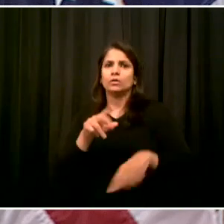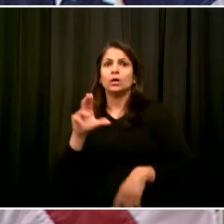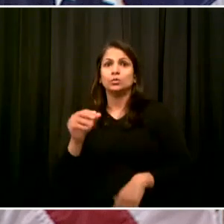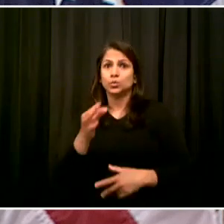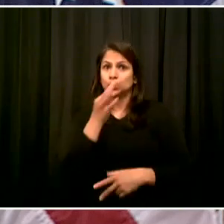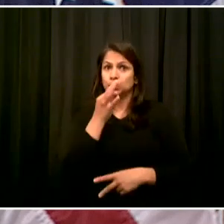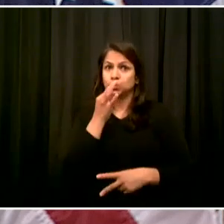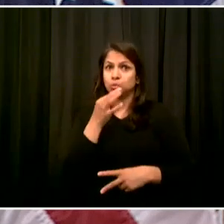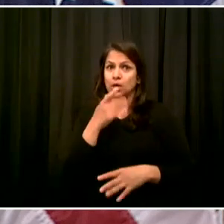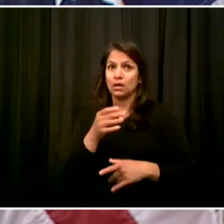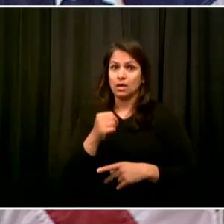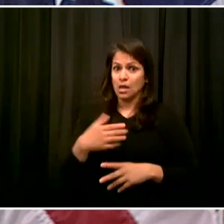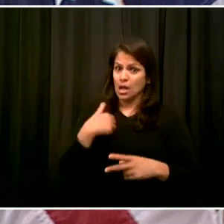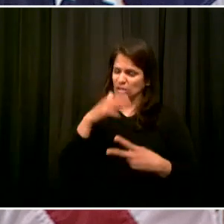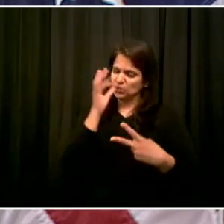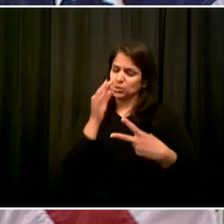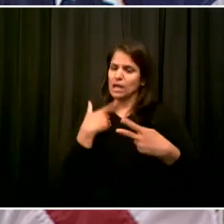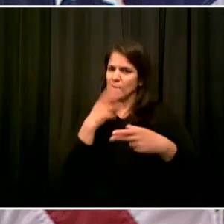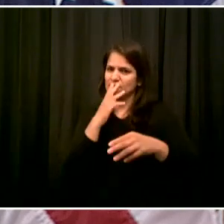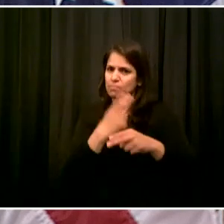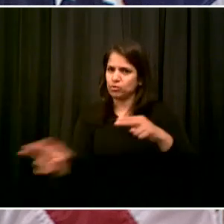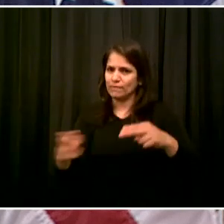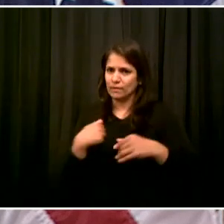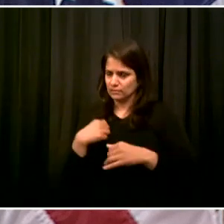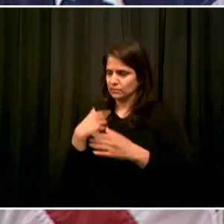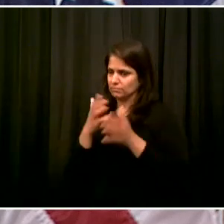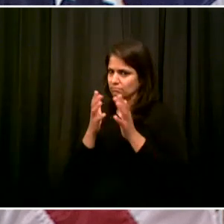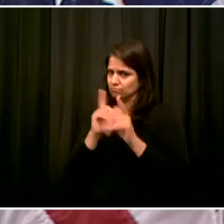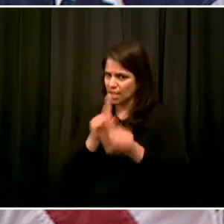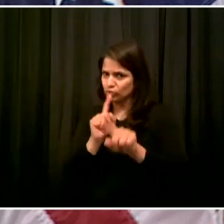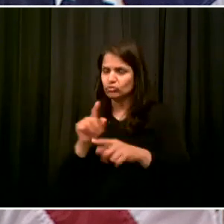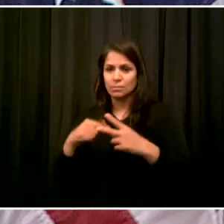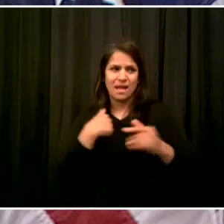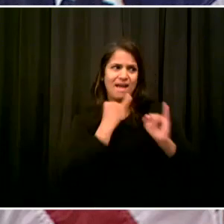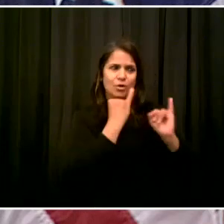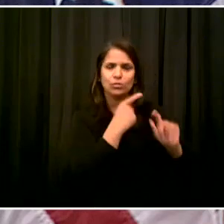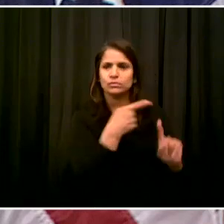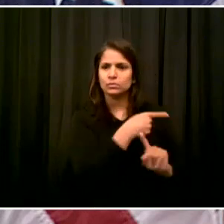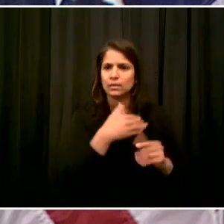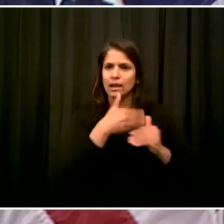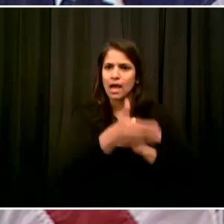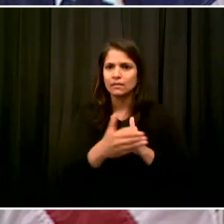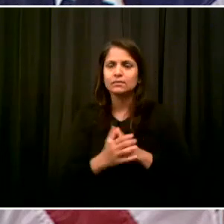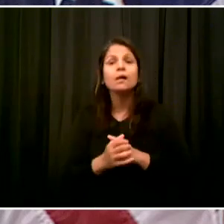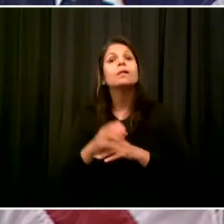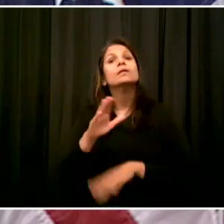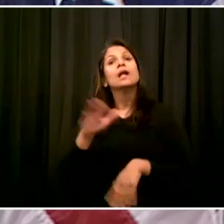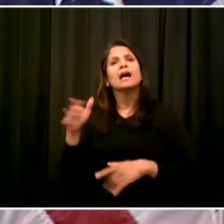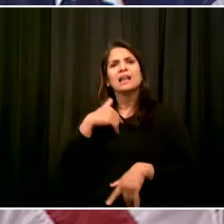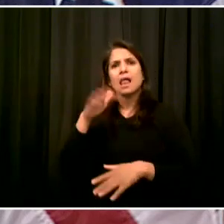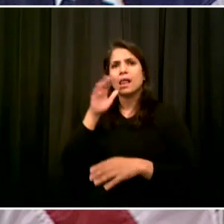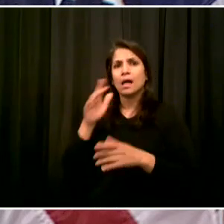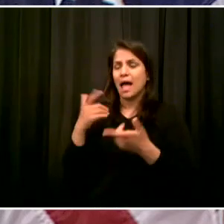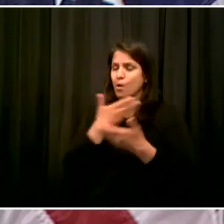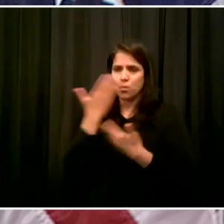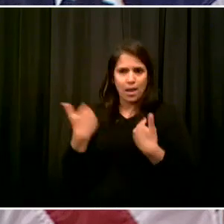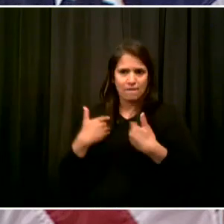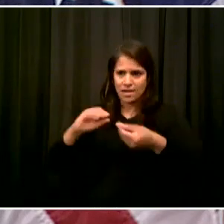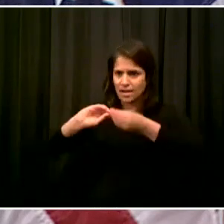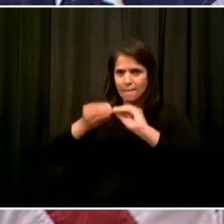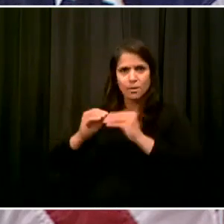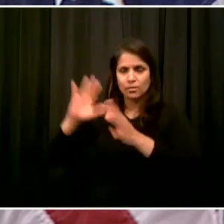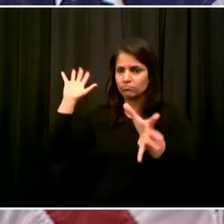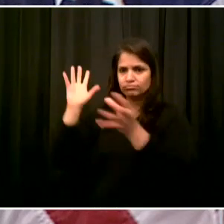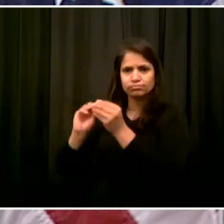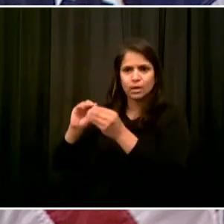serious injuries, thank God. And we've been asking this question regularly, but we will get you the latest updated figures today. On